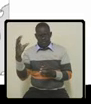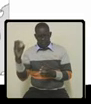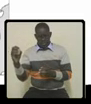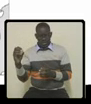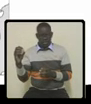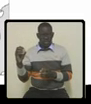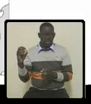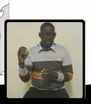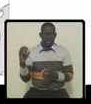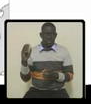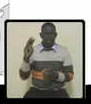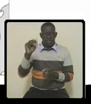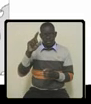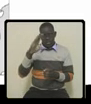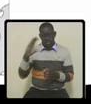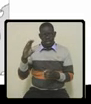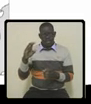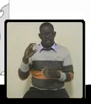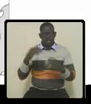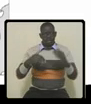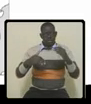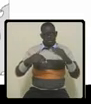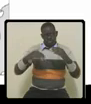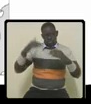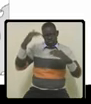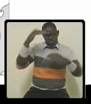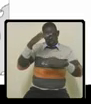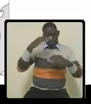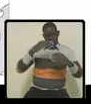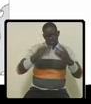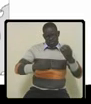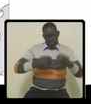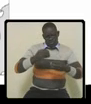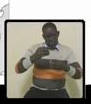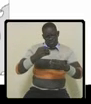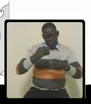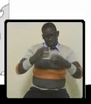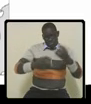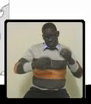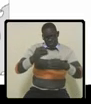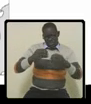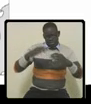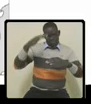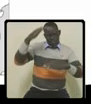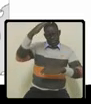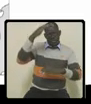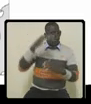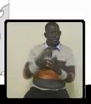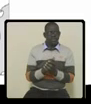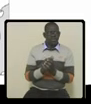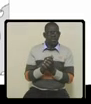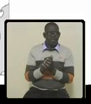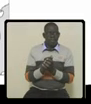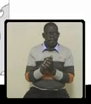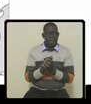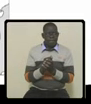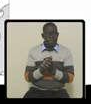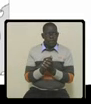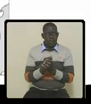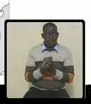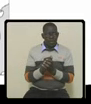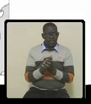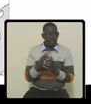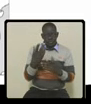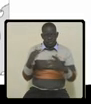8,850 meters above sea level. How is that for growth? Okay, so fold mountains are formed along destructive